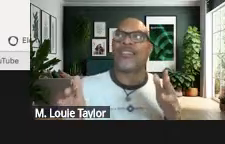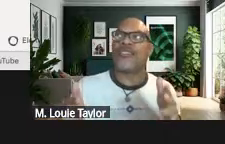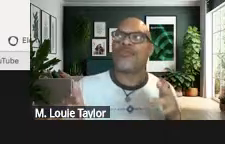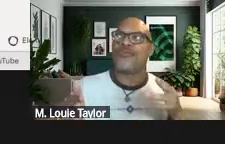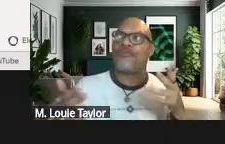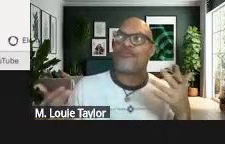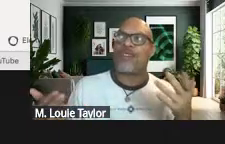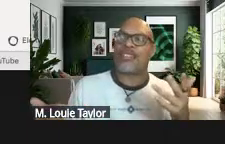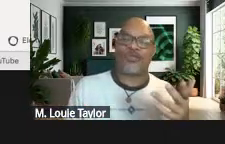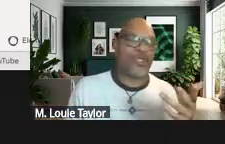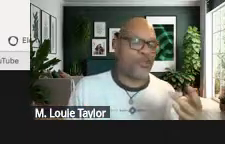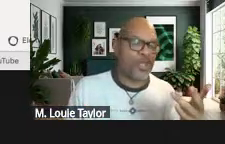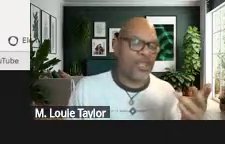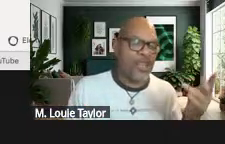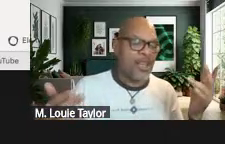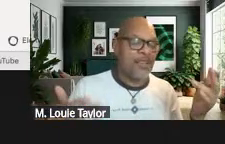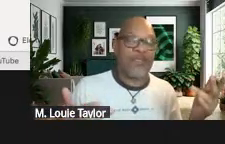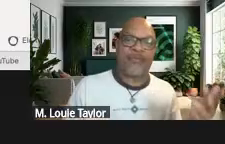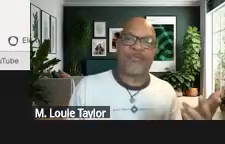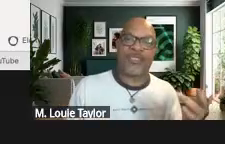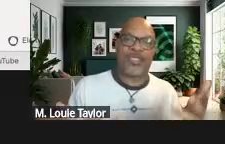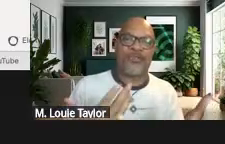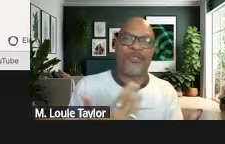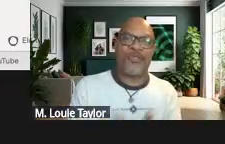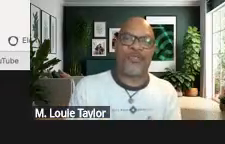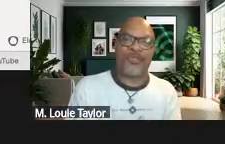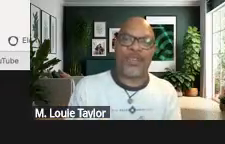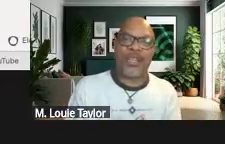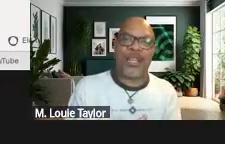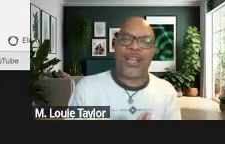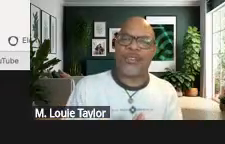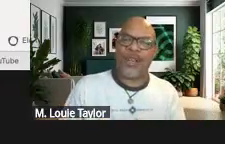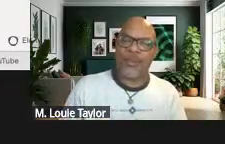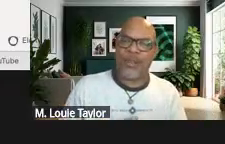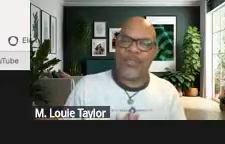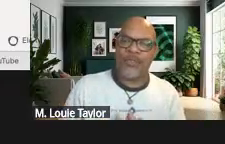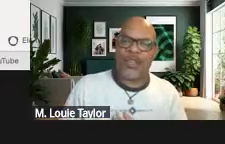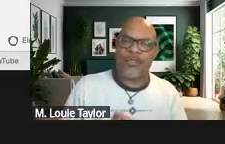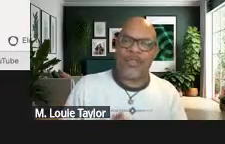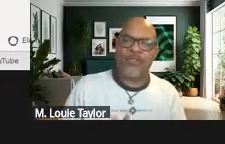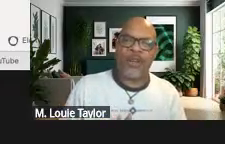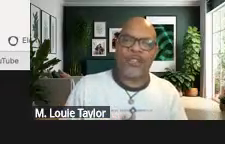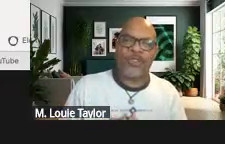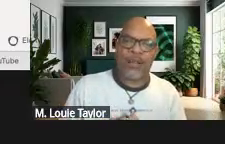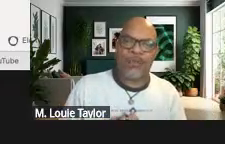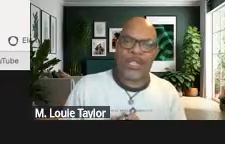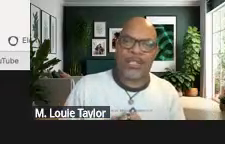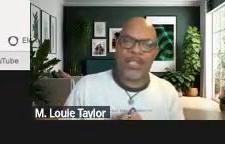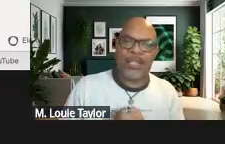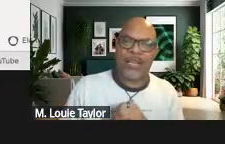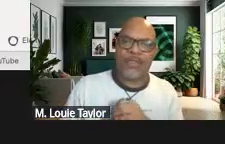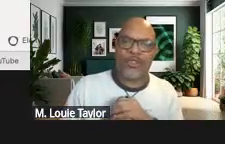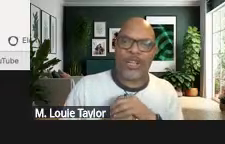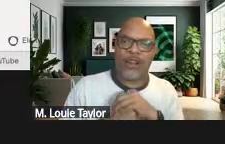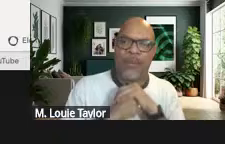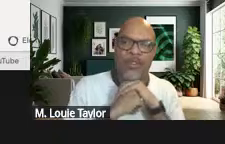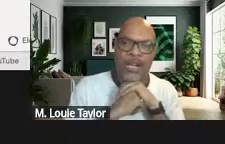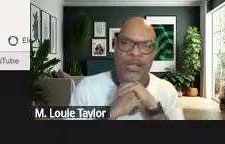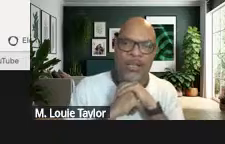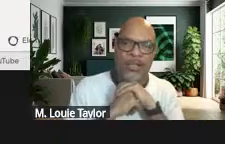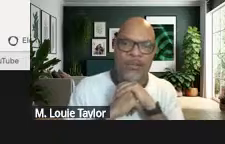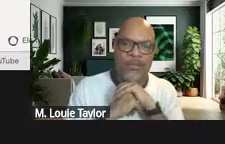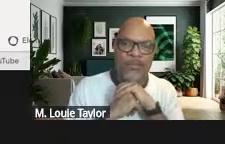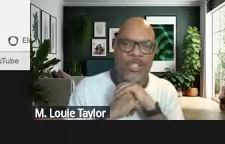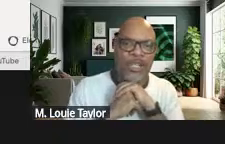I could go fast or slow through this. If you're doing it, and I don't know how many of you have created trackable links inside of your Share app